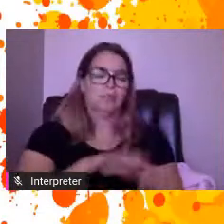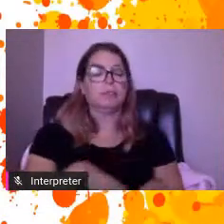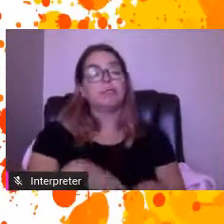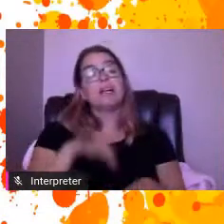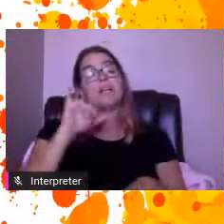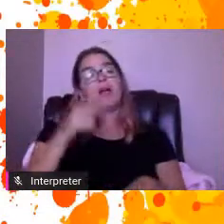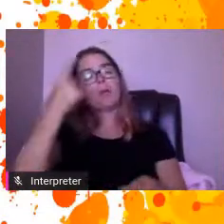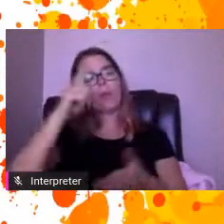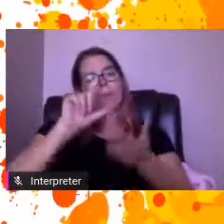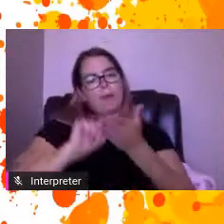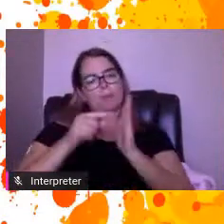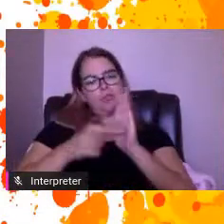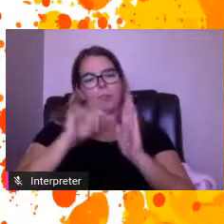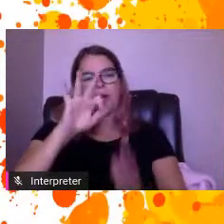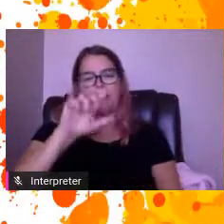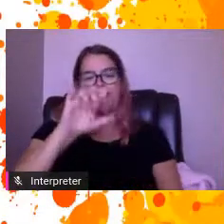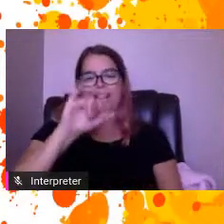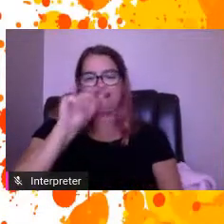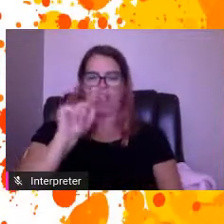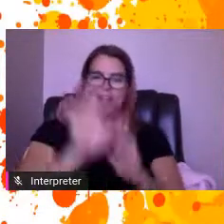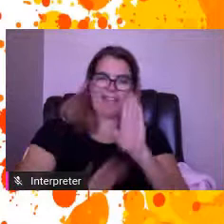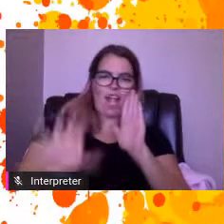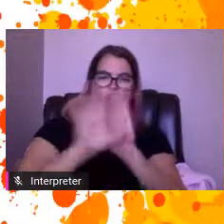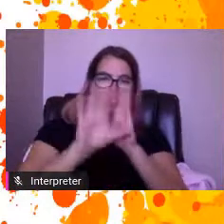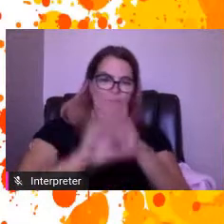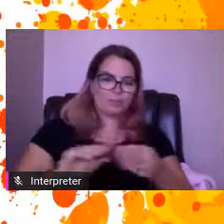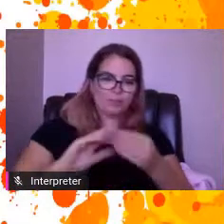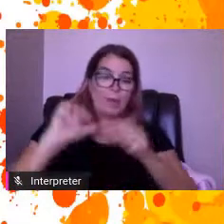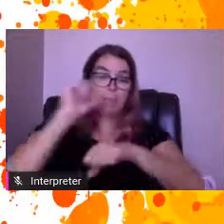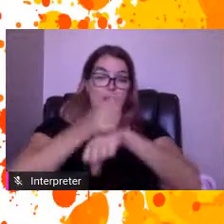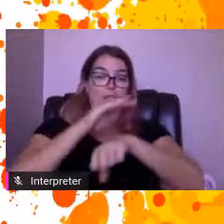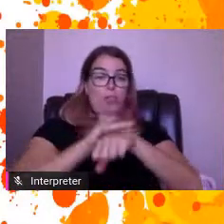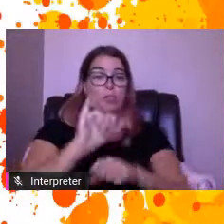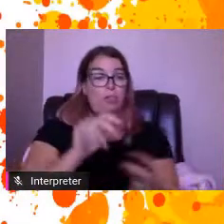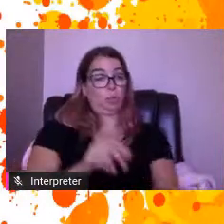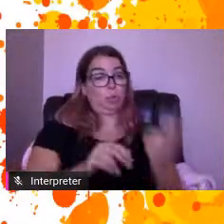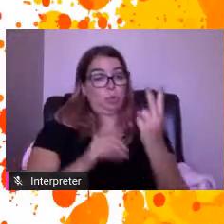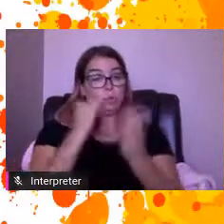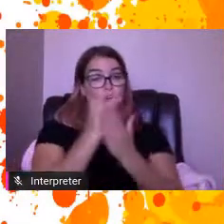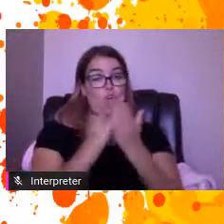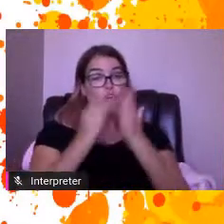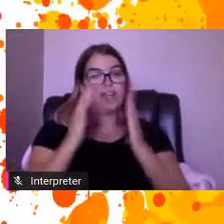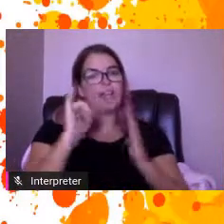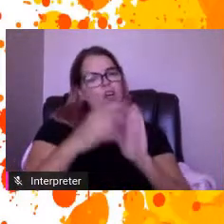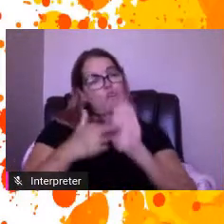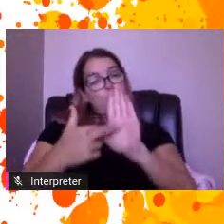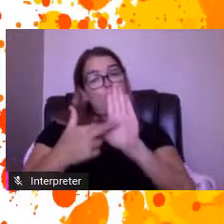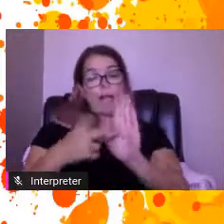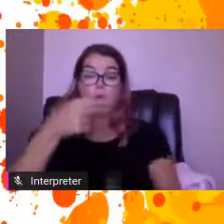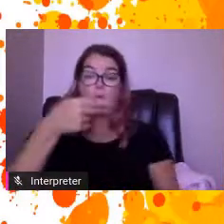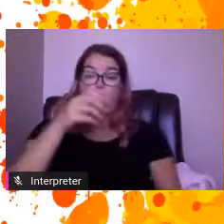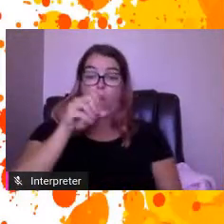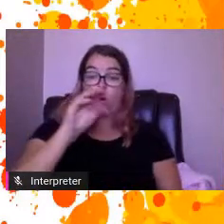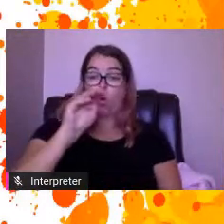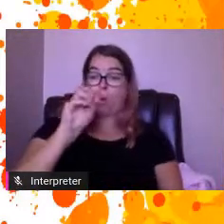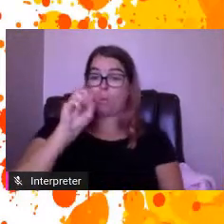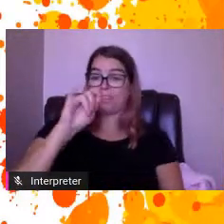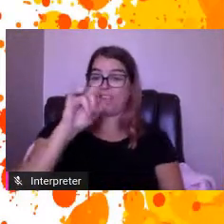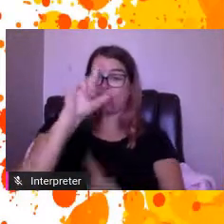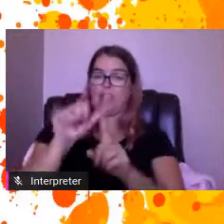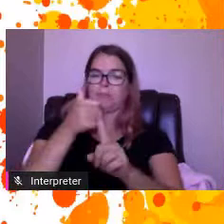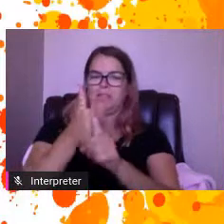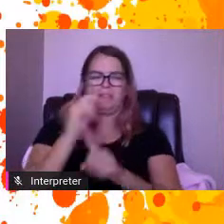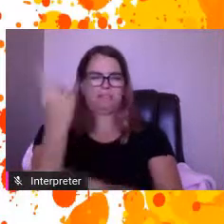of literary caricatures based on DeMuth and Hartley that represent homosexuality as a dysfunction rather than embracing it as a